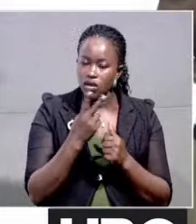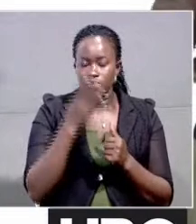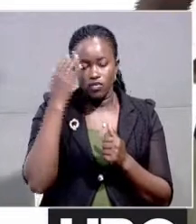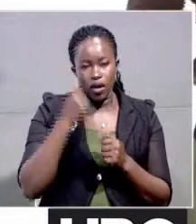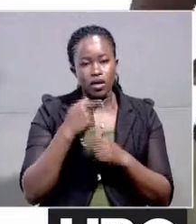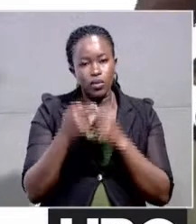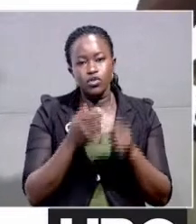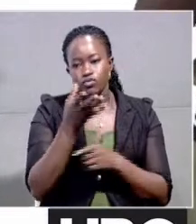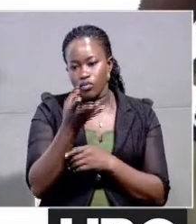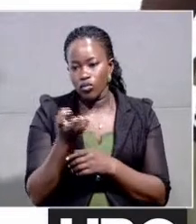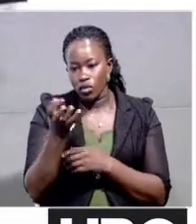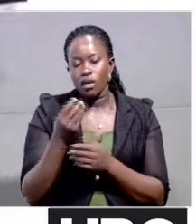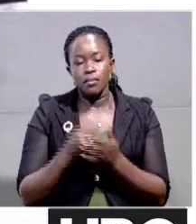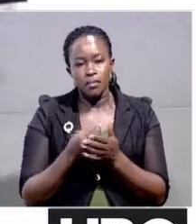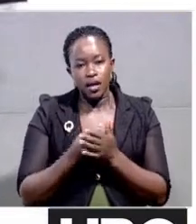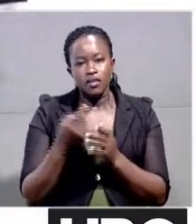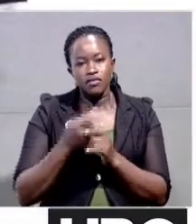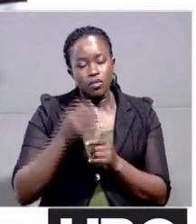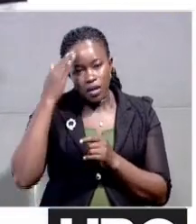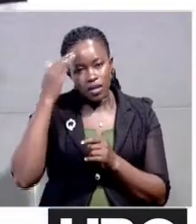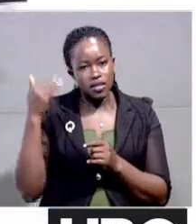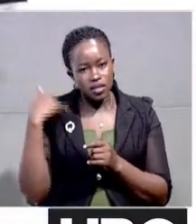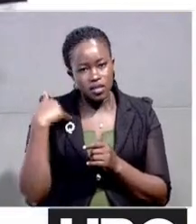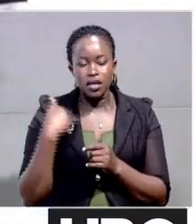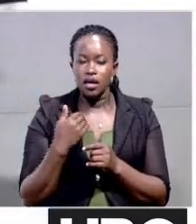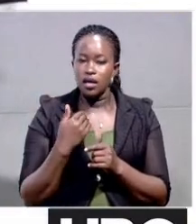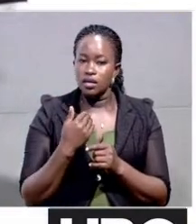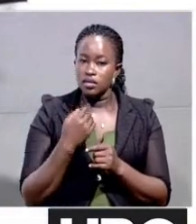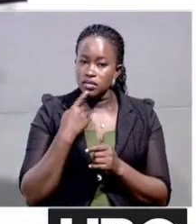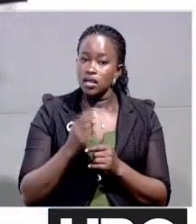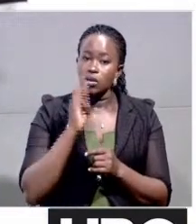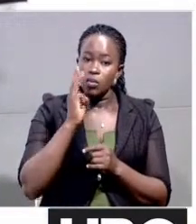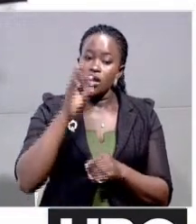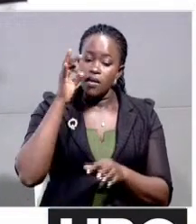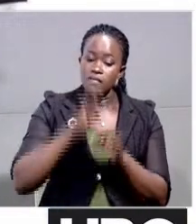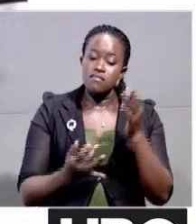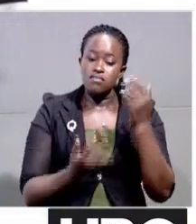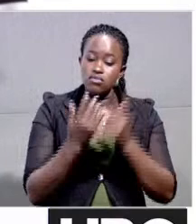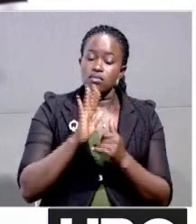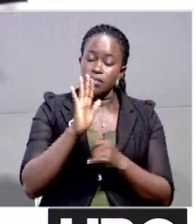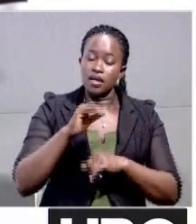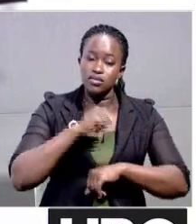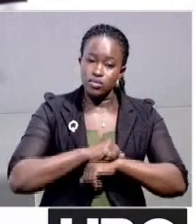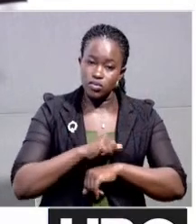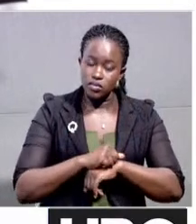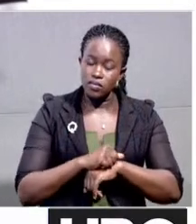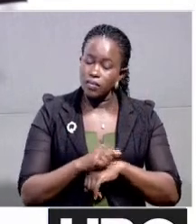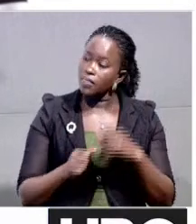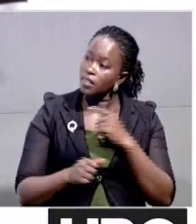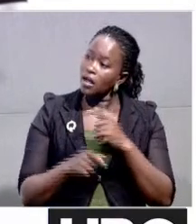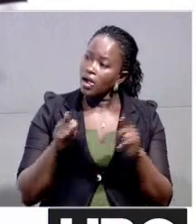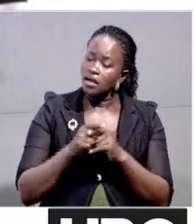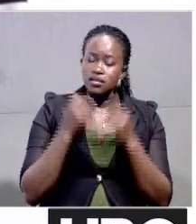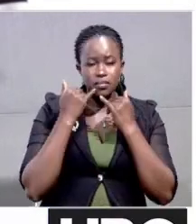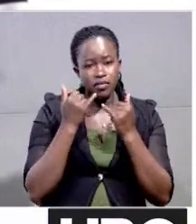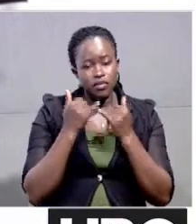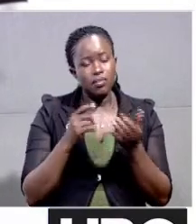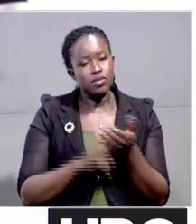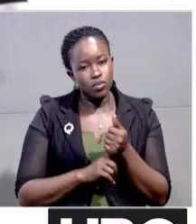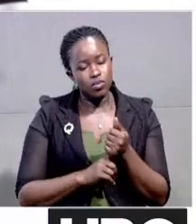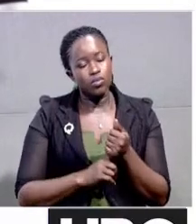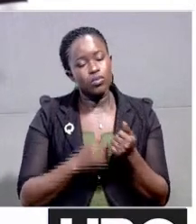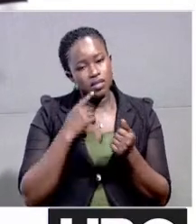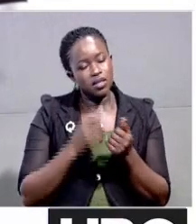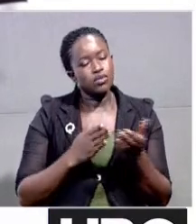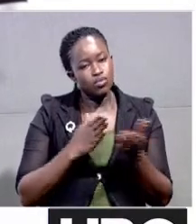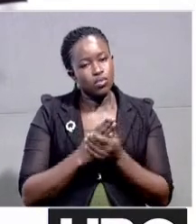money from head teachers, threatening them to burn their schools. That we got from that side. Of course, poverty is one of